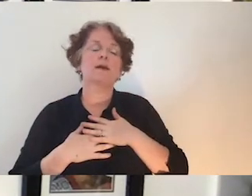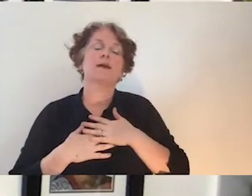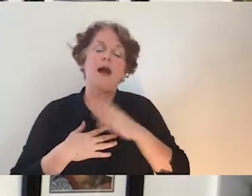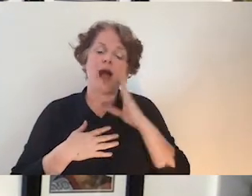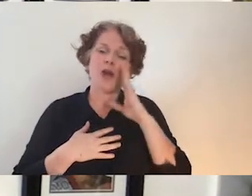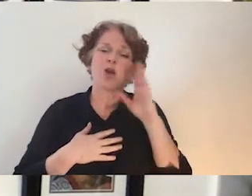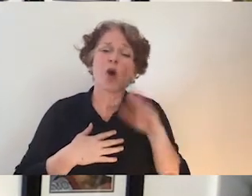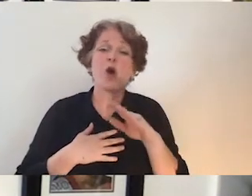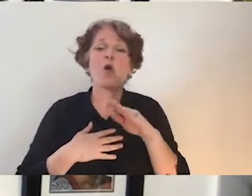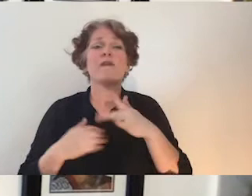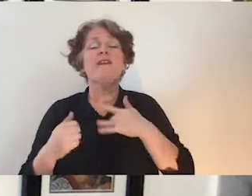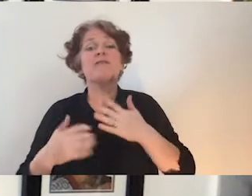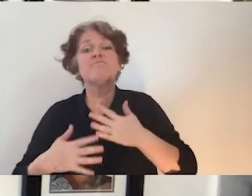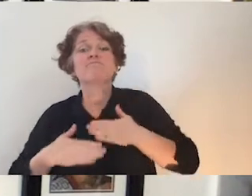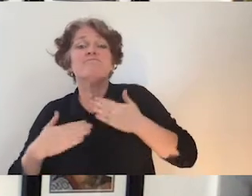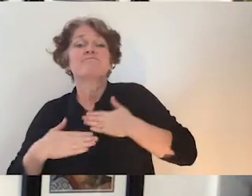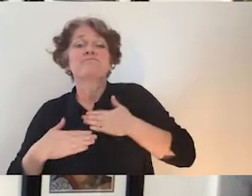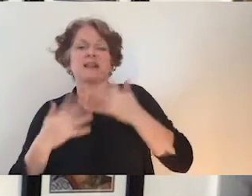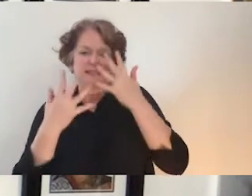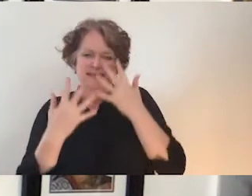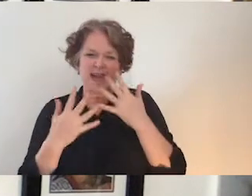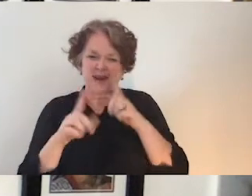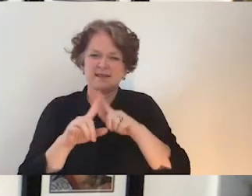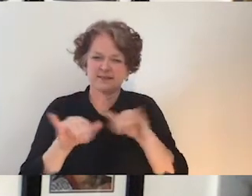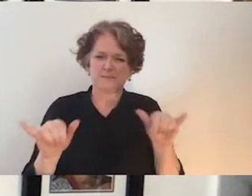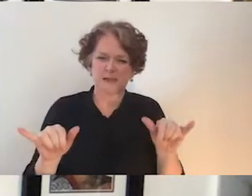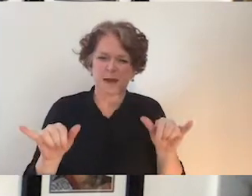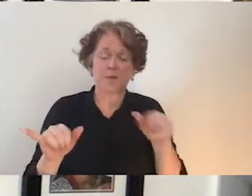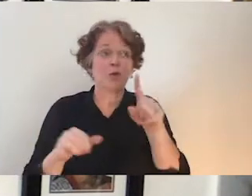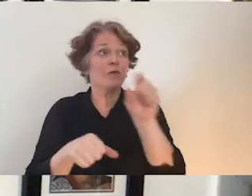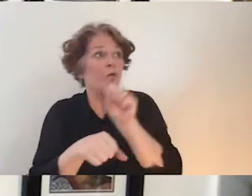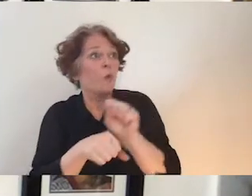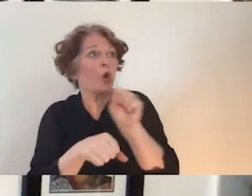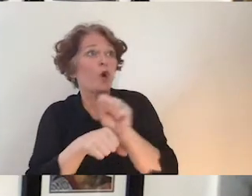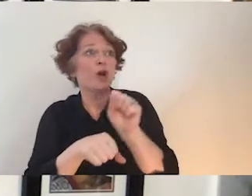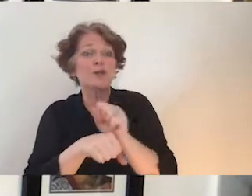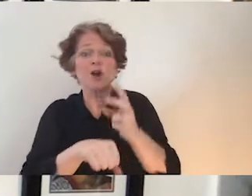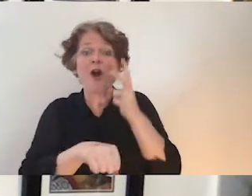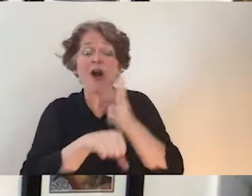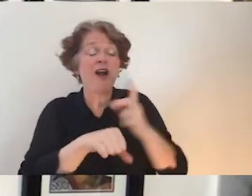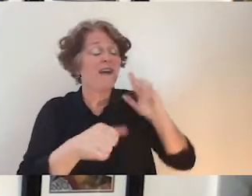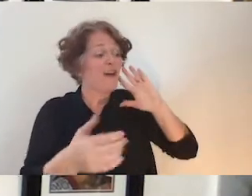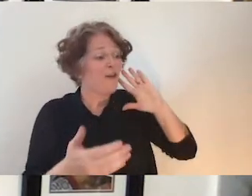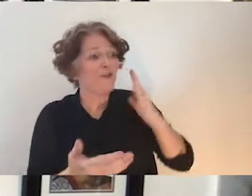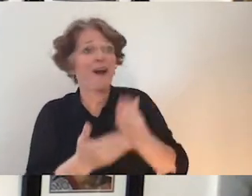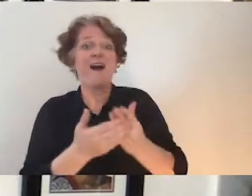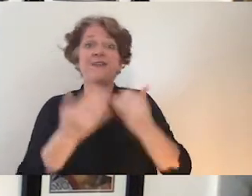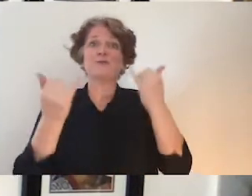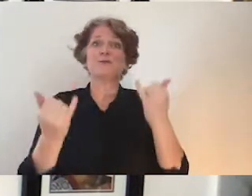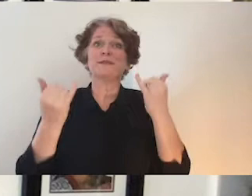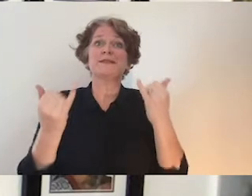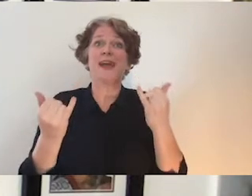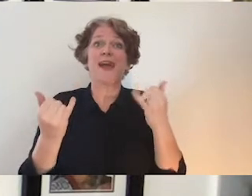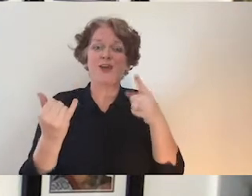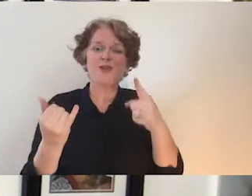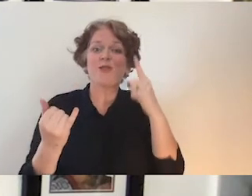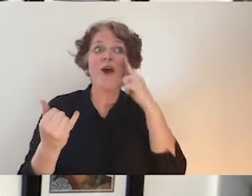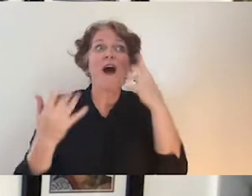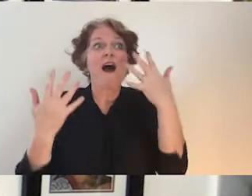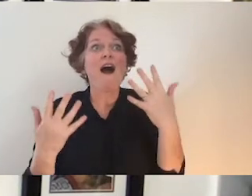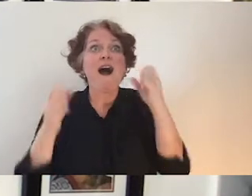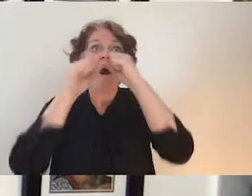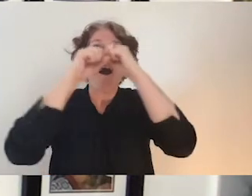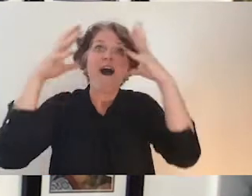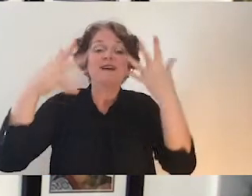am sure that this is a bittersweet moment for so many of you. You worked so hard to get to this day, and I know you looked forward